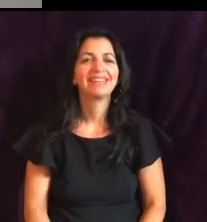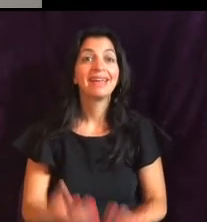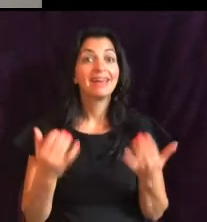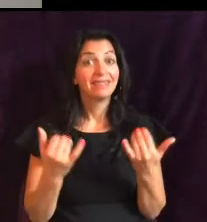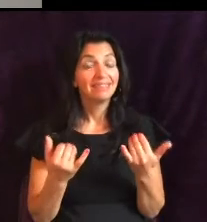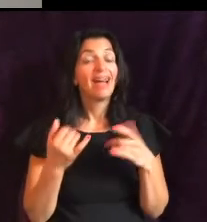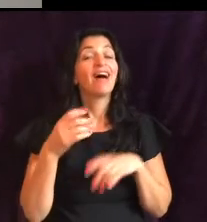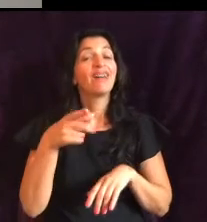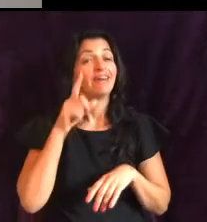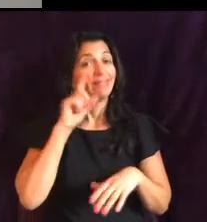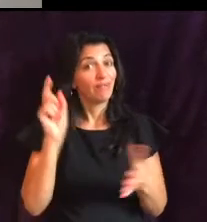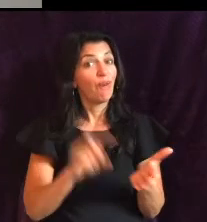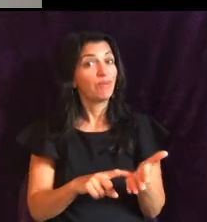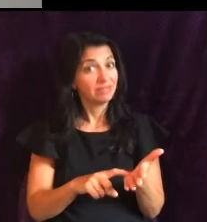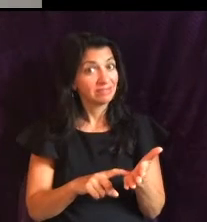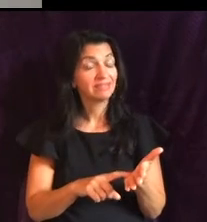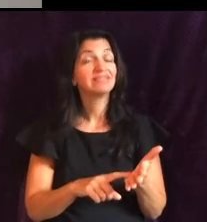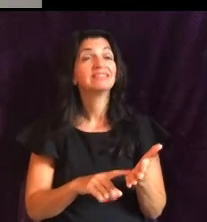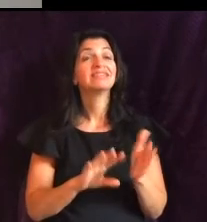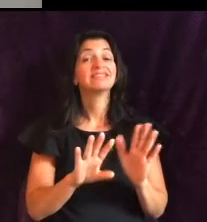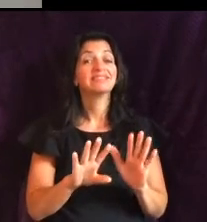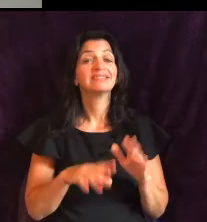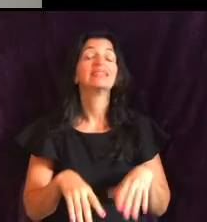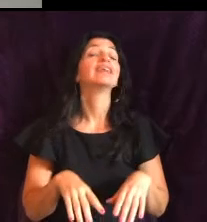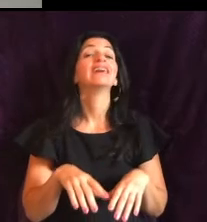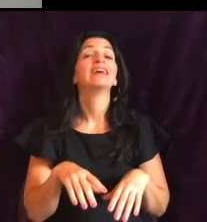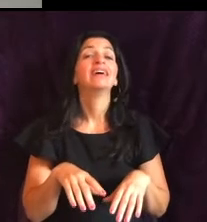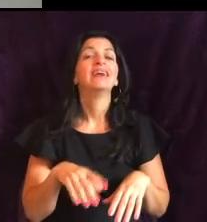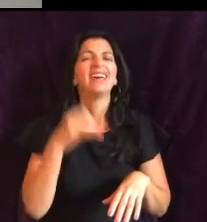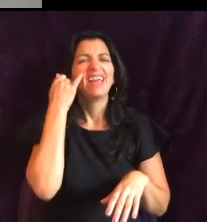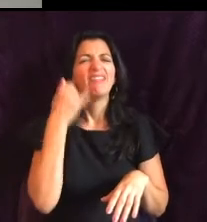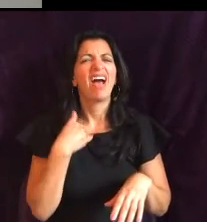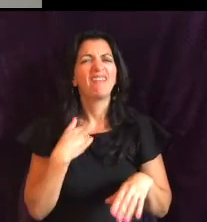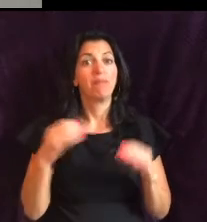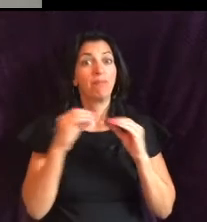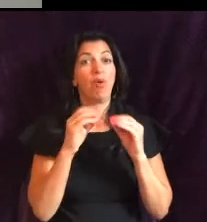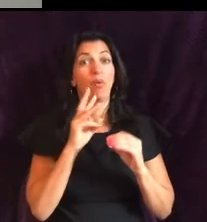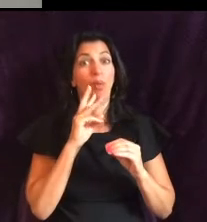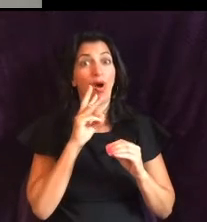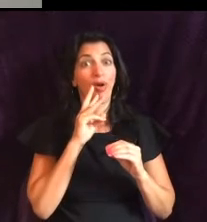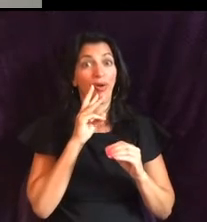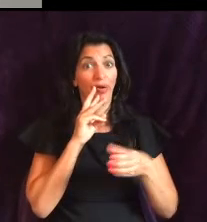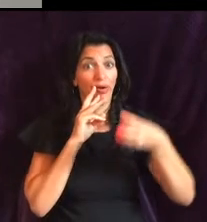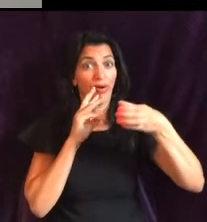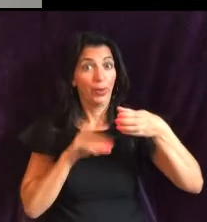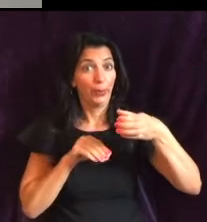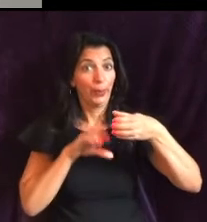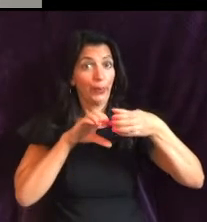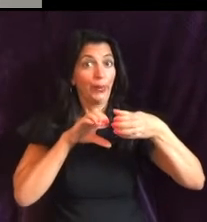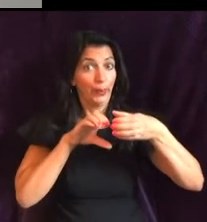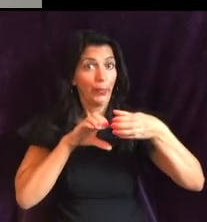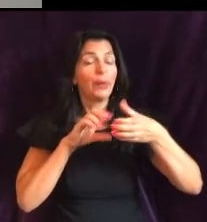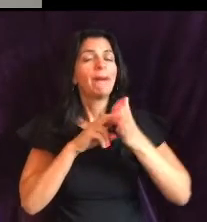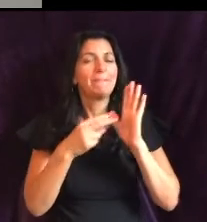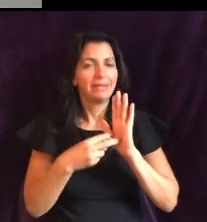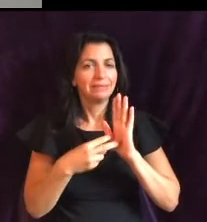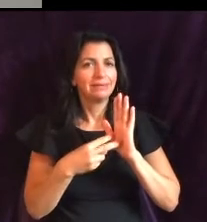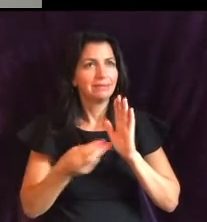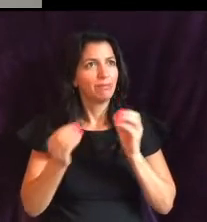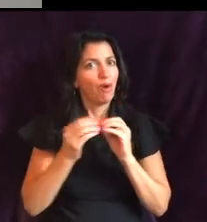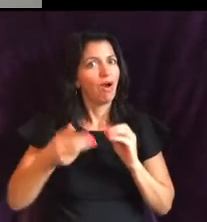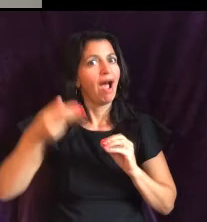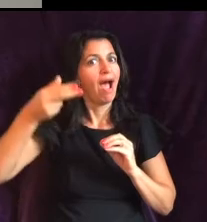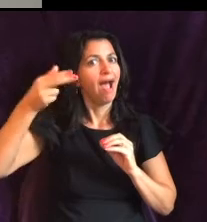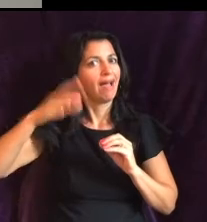Now, you're going to notice the more water that I have in the bottle, the higher the pitch. This